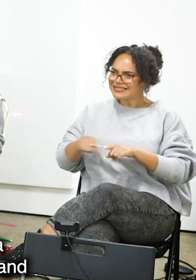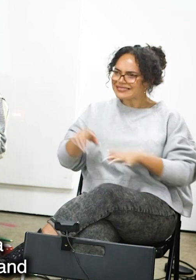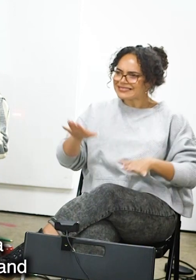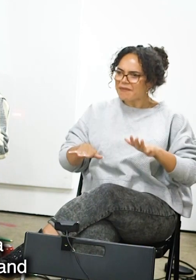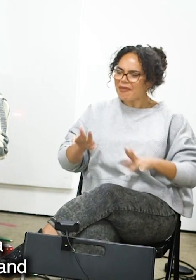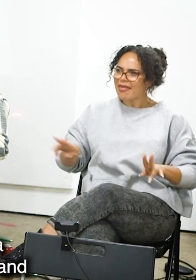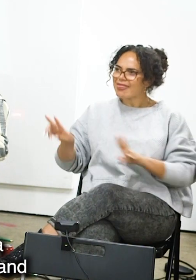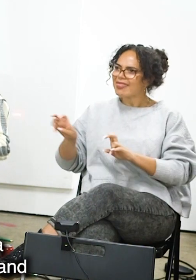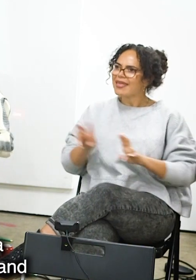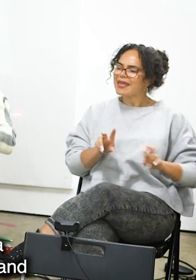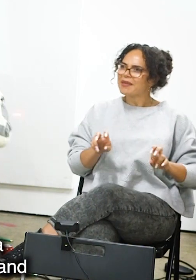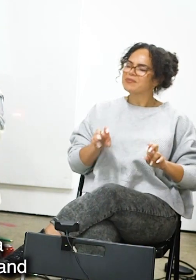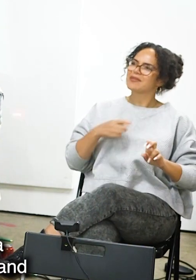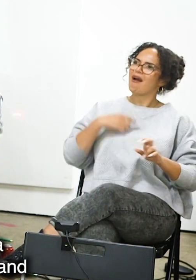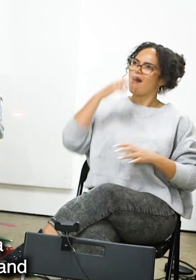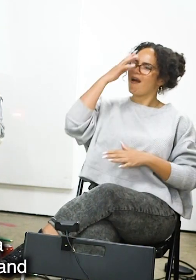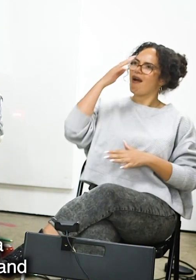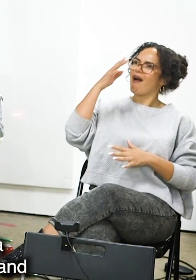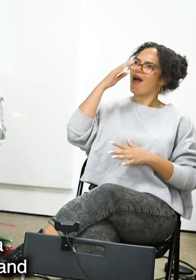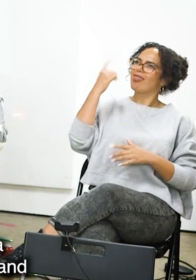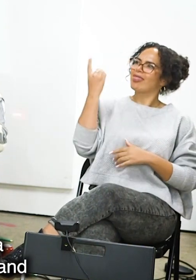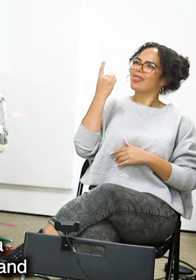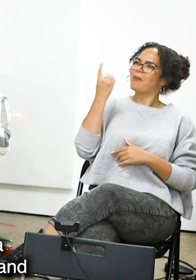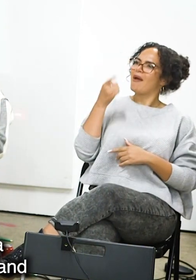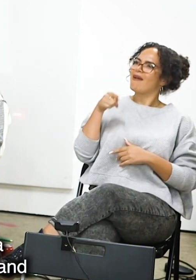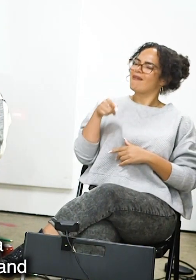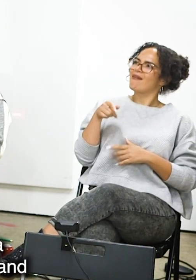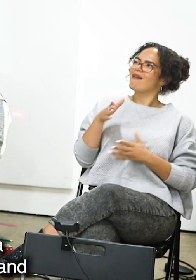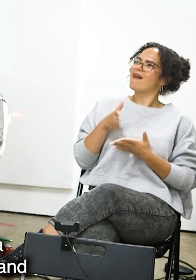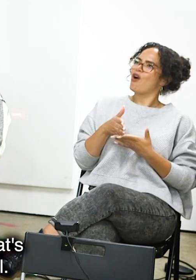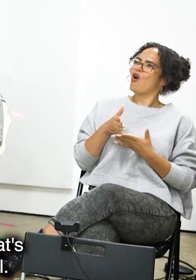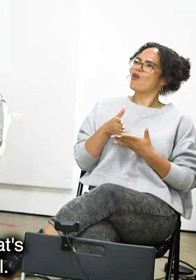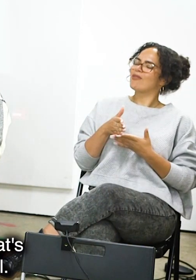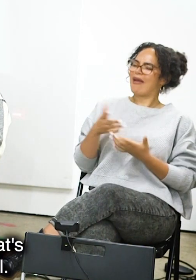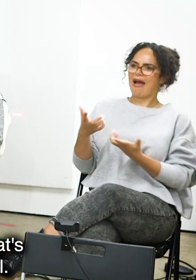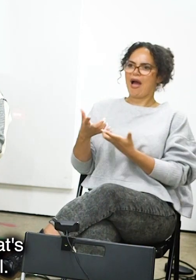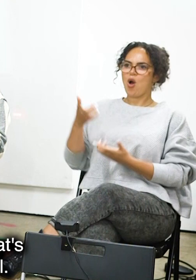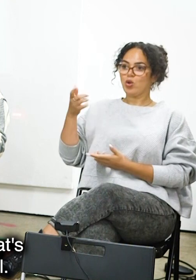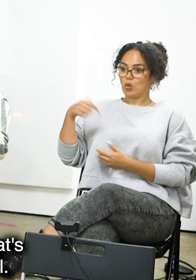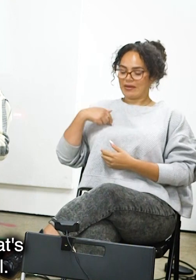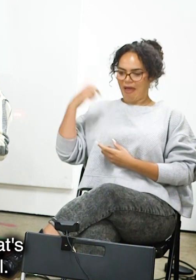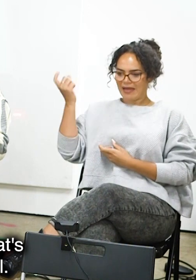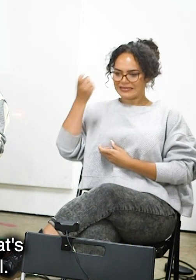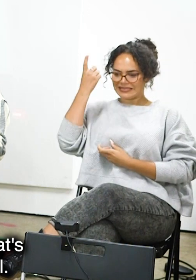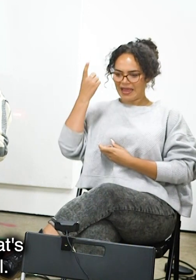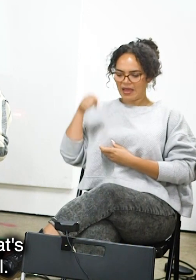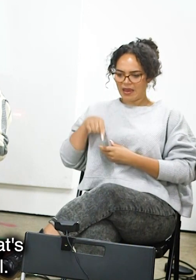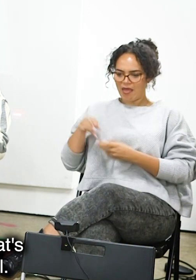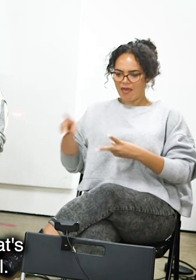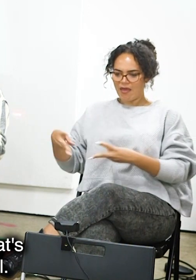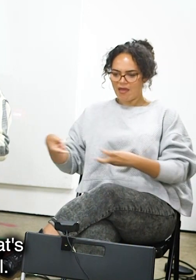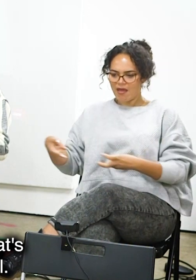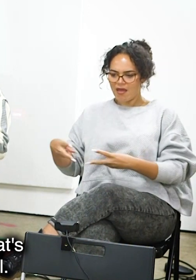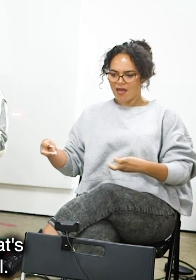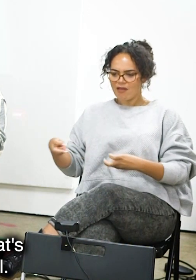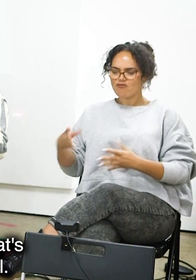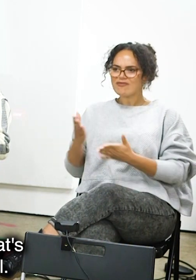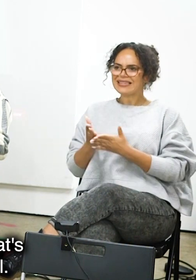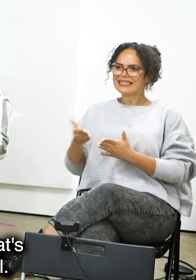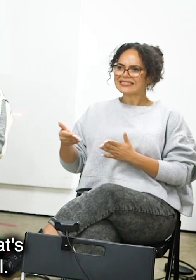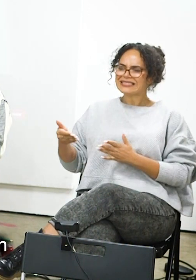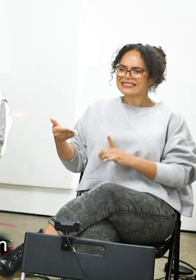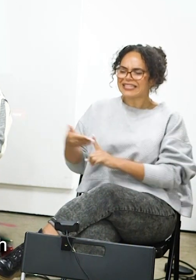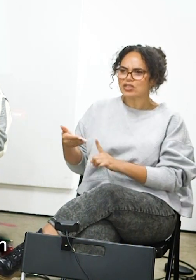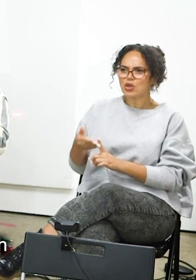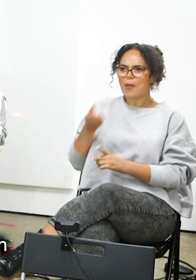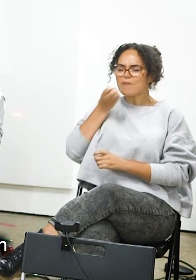about subtitles as something that carries a different layer in terms of how people understand the work and how we can do that in a way that's intentional and beautiful and creative